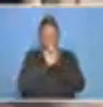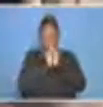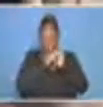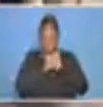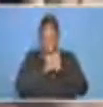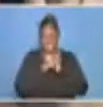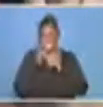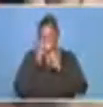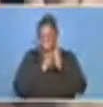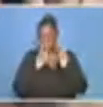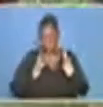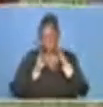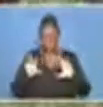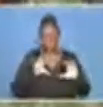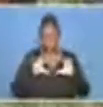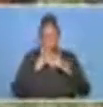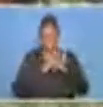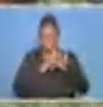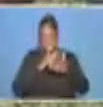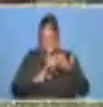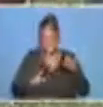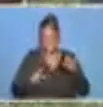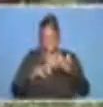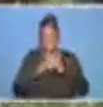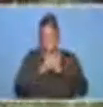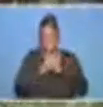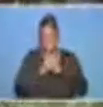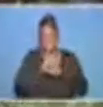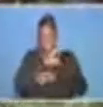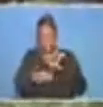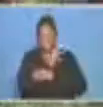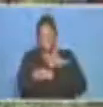Everyone has to play a part. For the Bahamas Tonight, I'm Cleopatra Murphy.